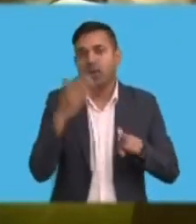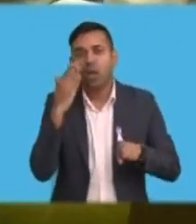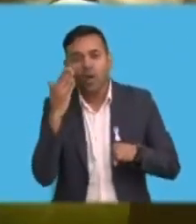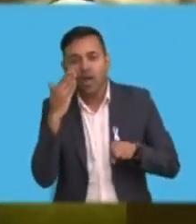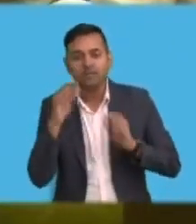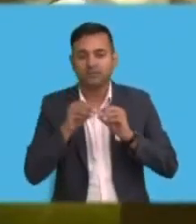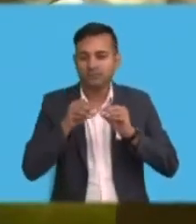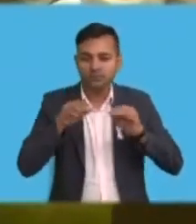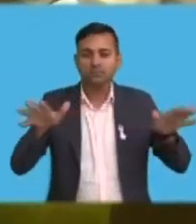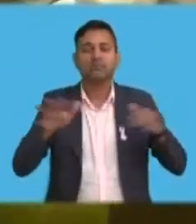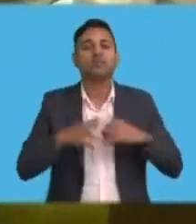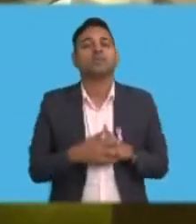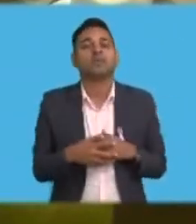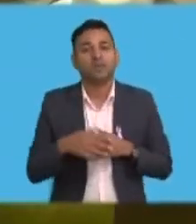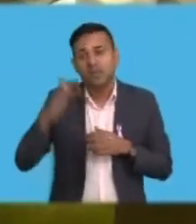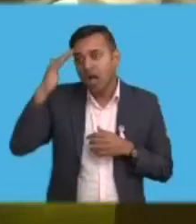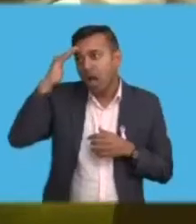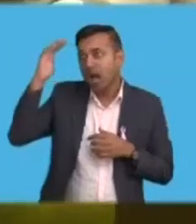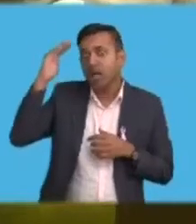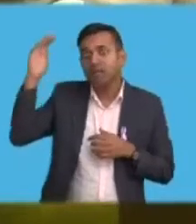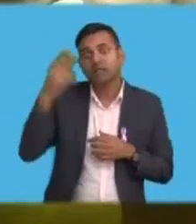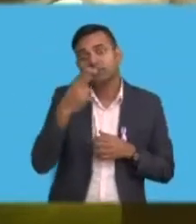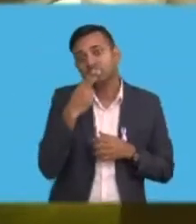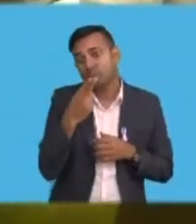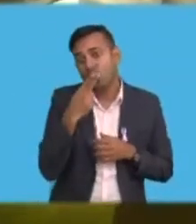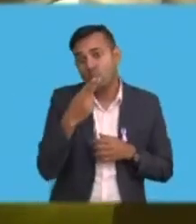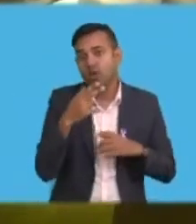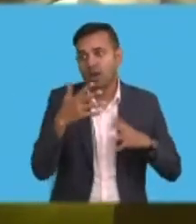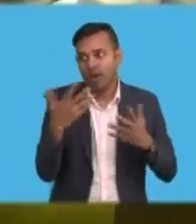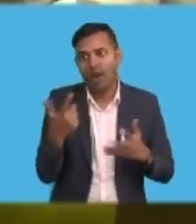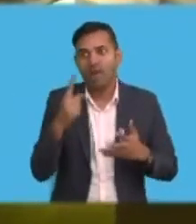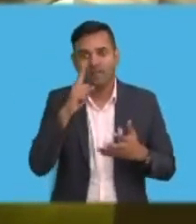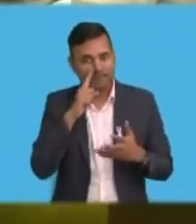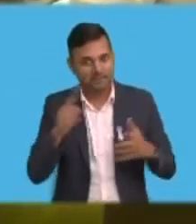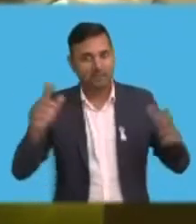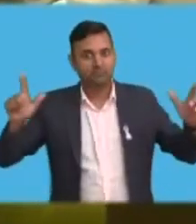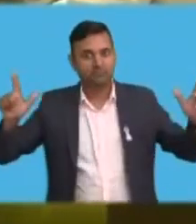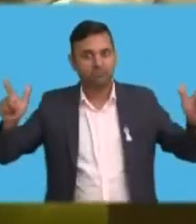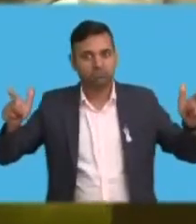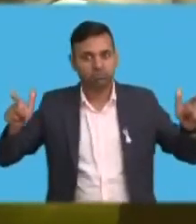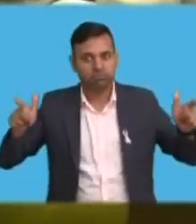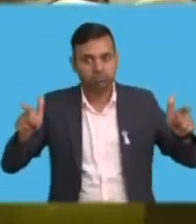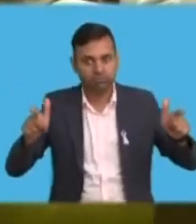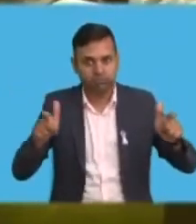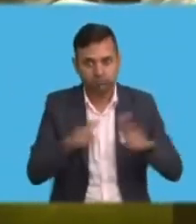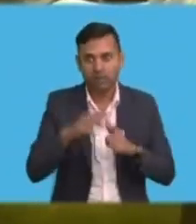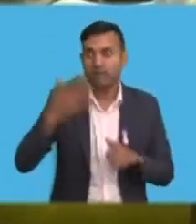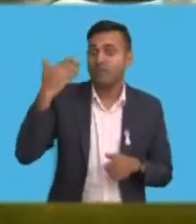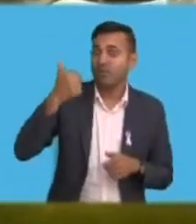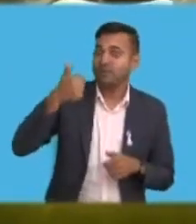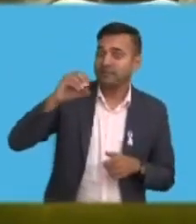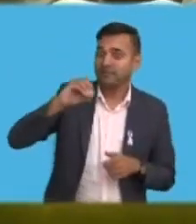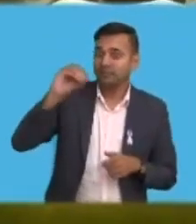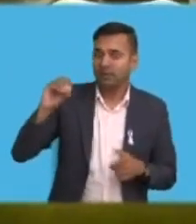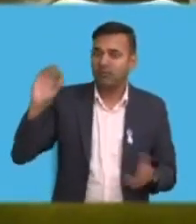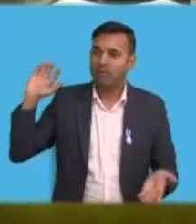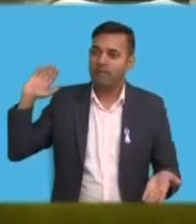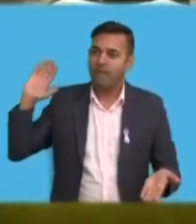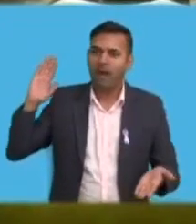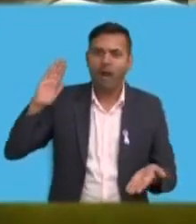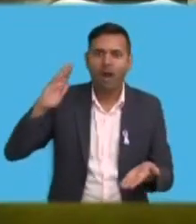adult smoking prevalence rate in Fiji from 36.6%, this is according to the NCD STEPS survey,